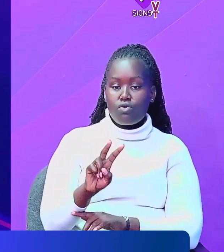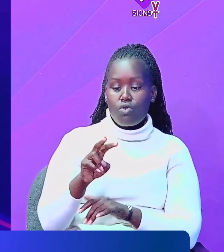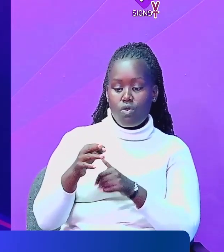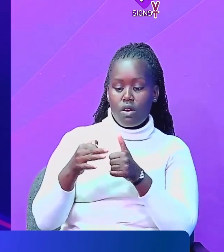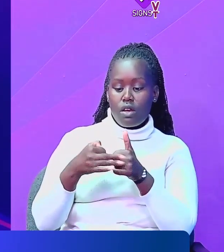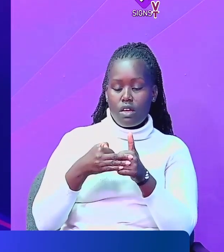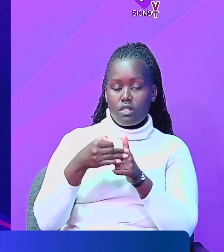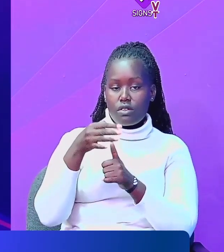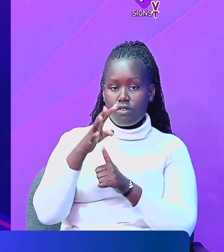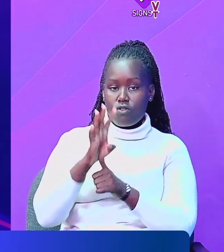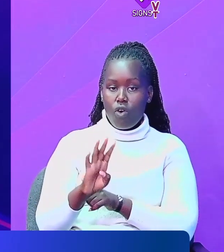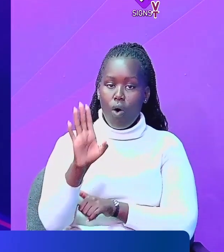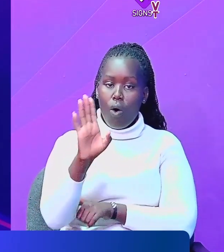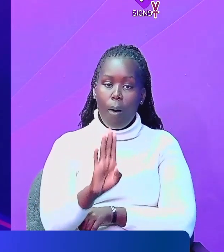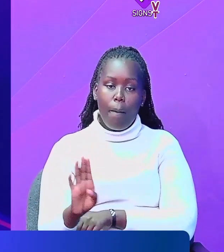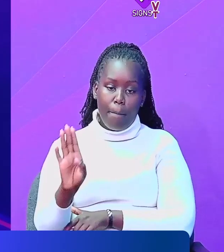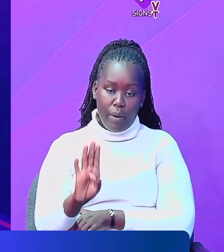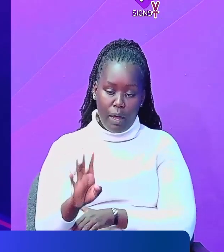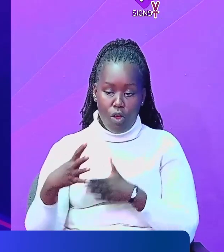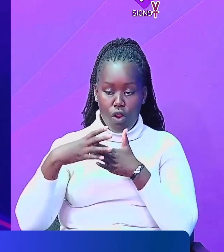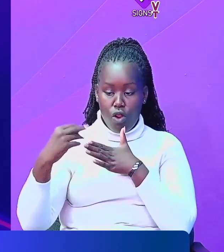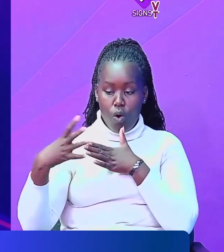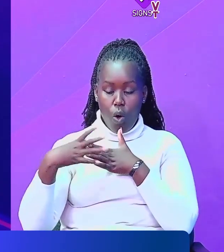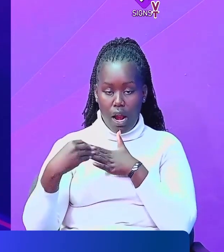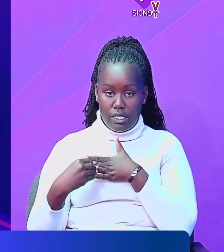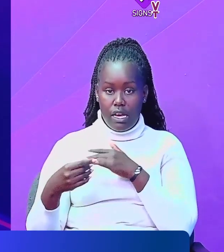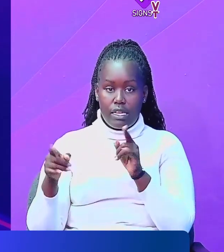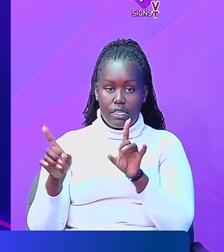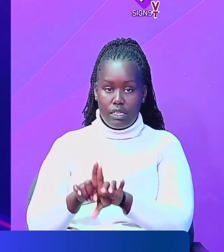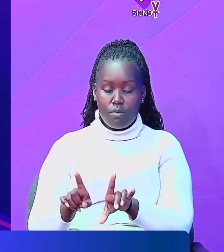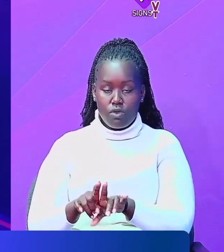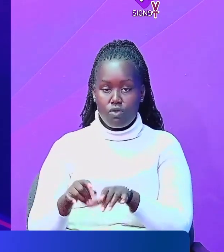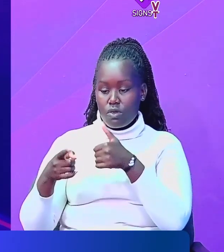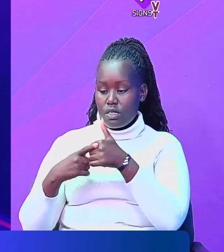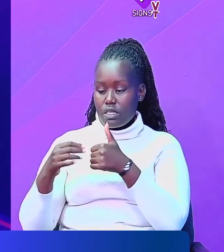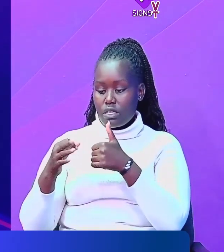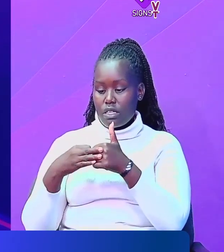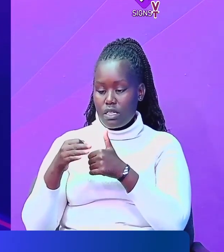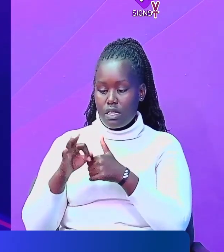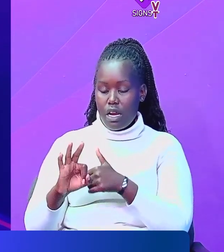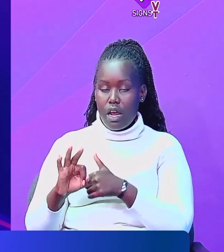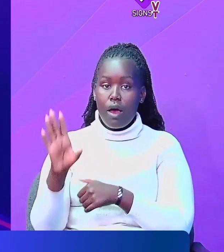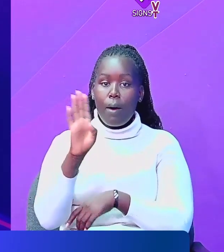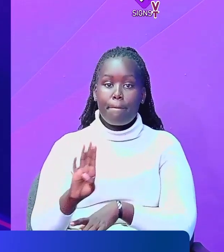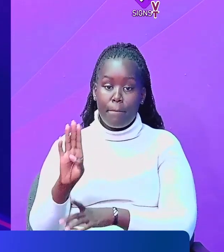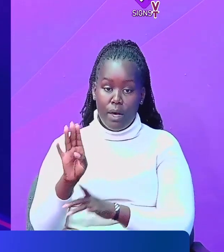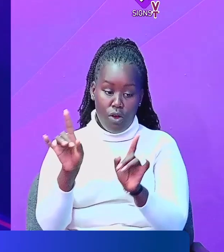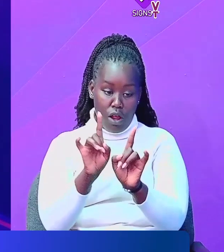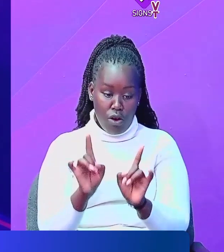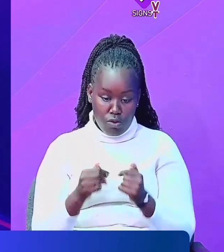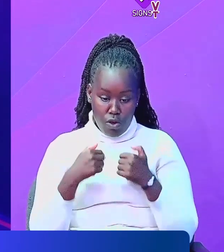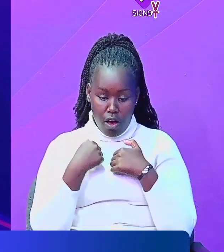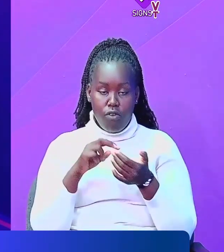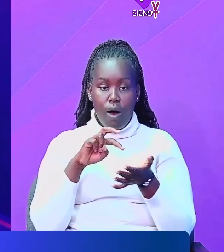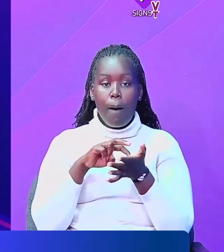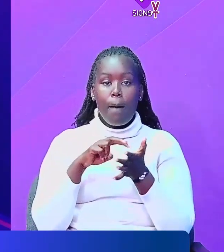5.284 billion US dollars, an equivalent of 683 billion. Now, the farm also has mining projects in